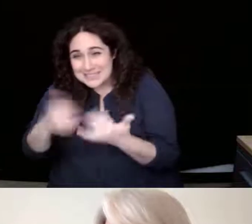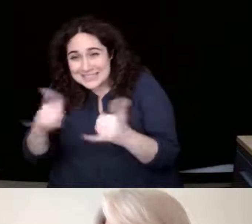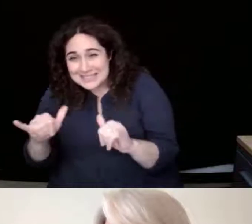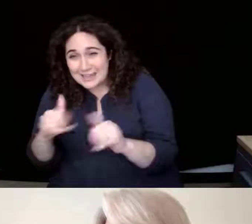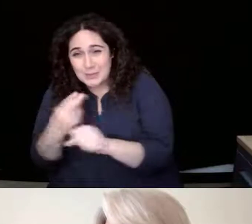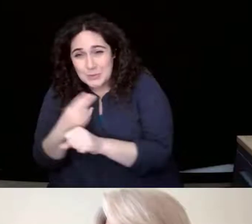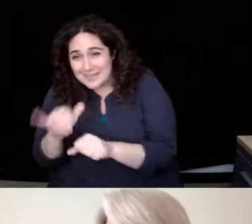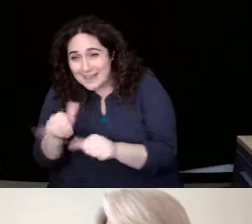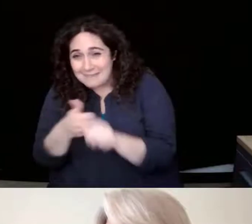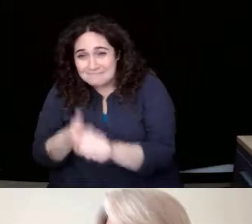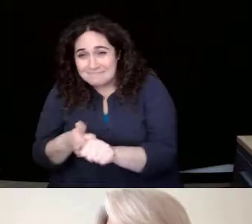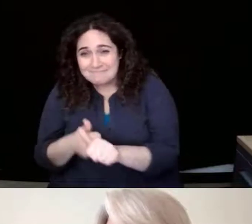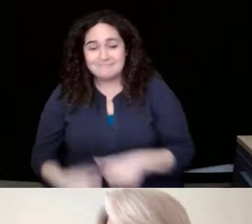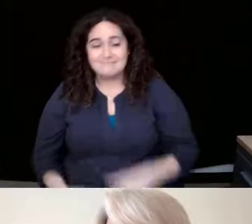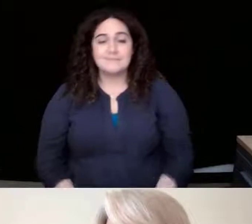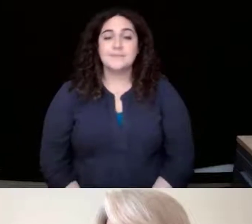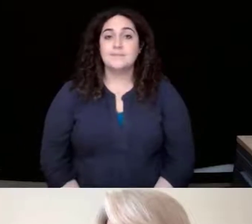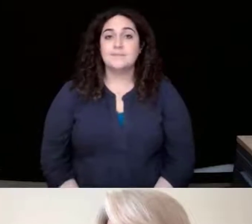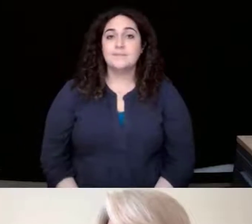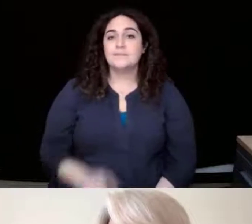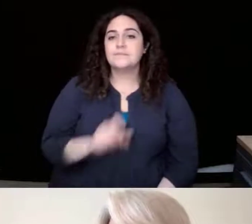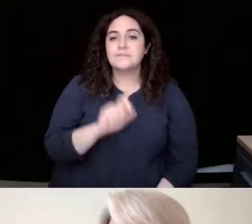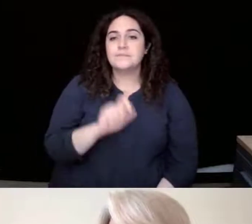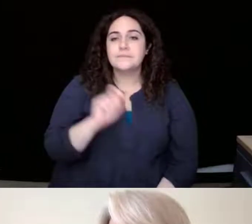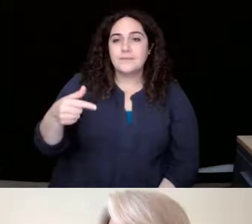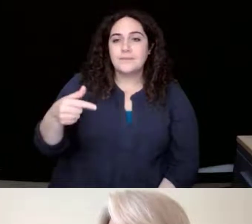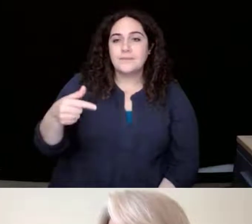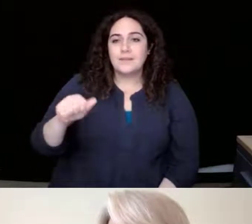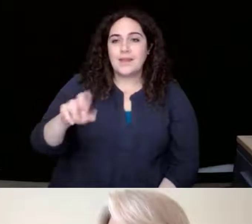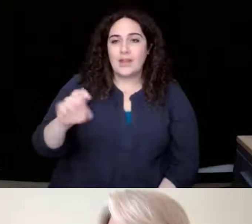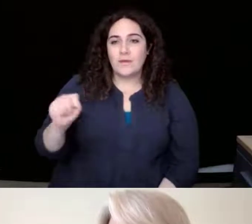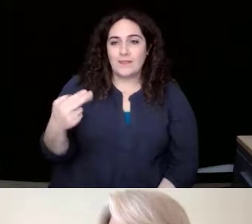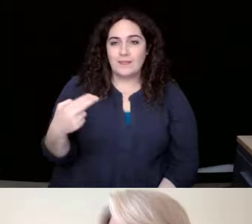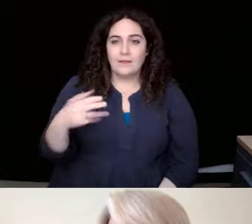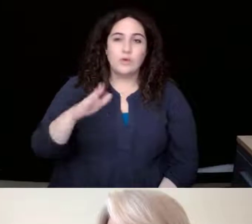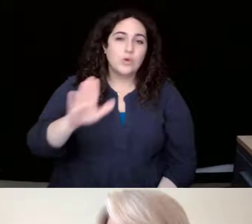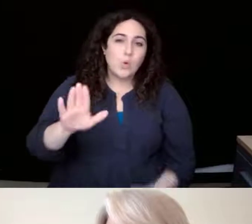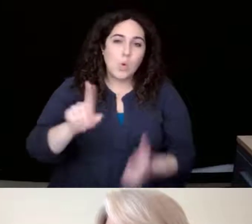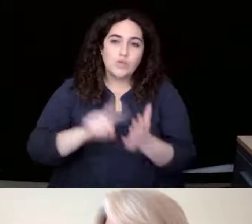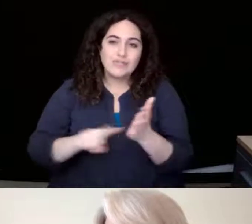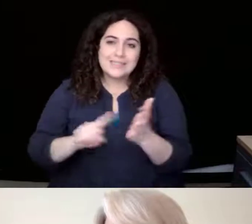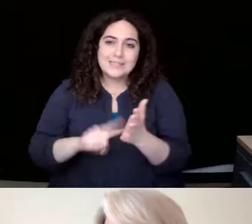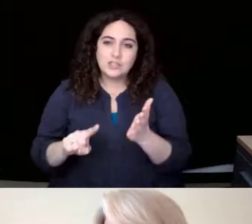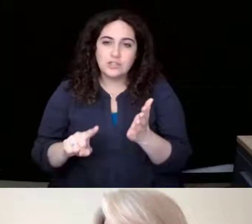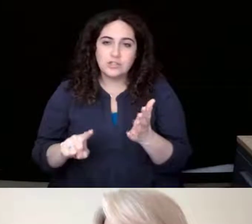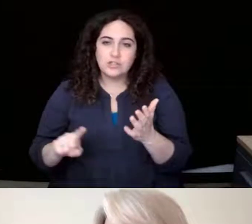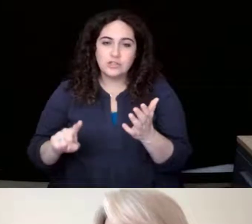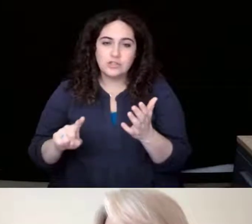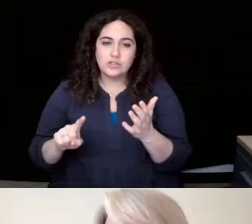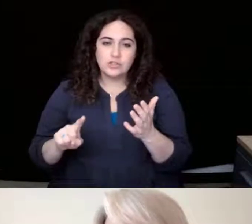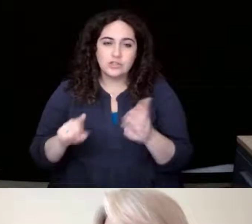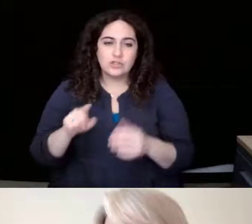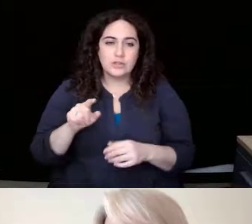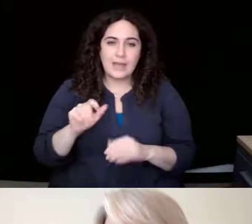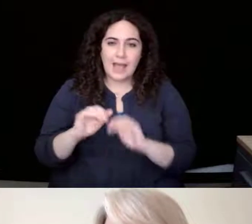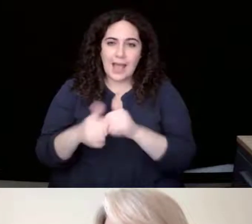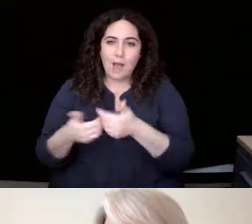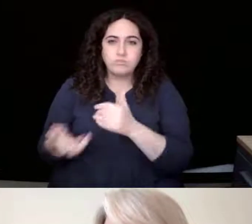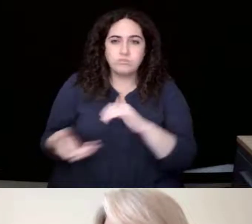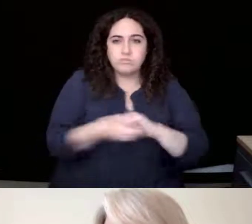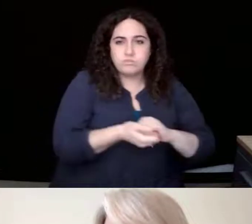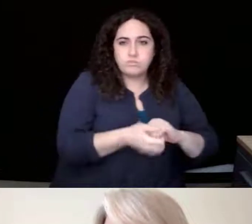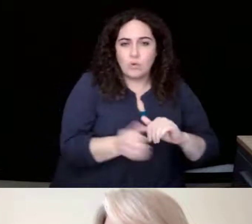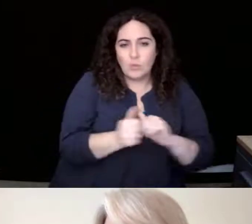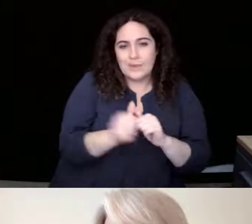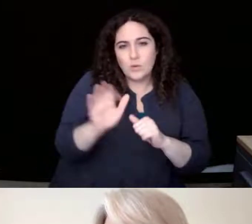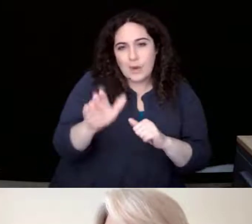you. How does your research work in concert with others in your lab in Golisano? Could you give us any